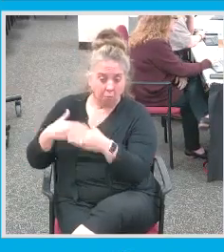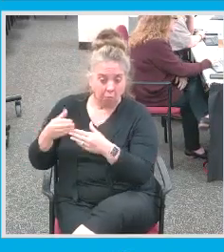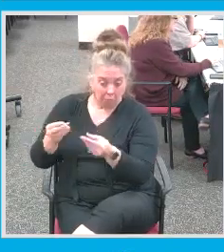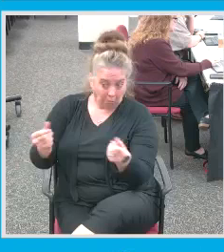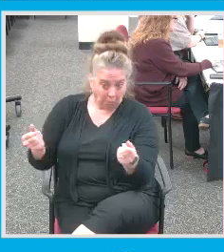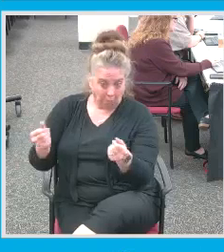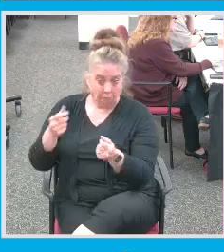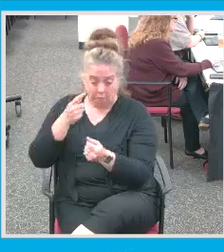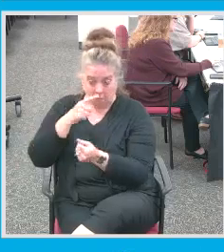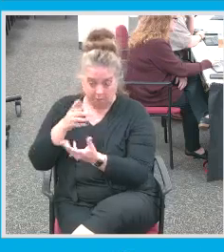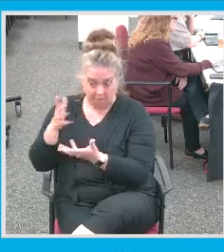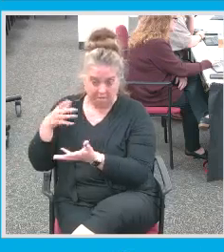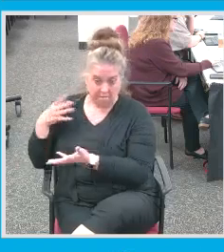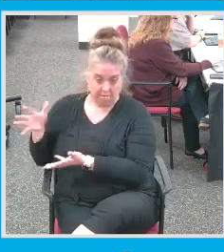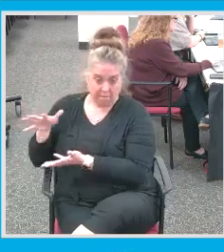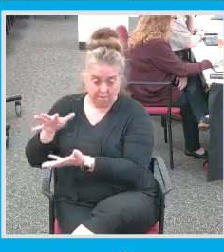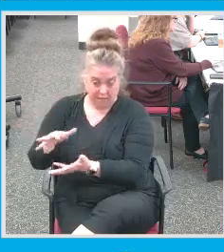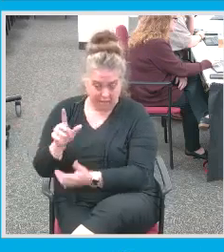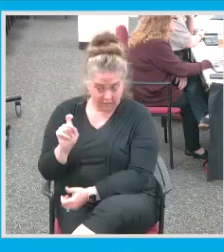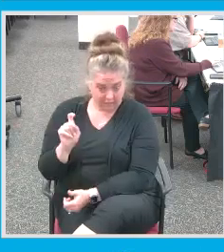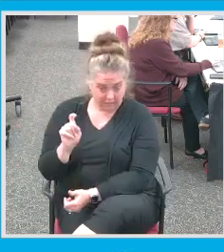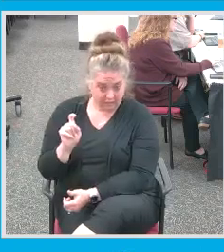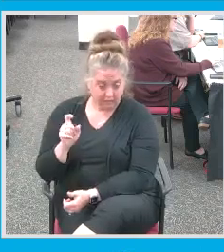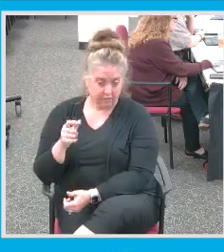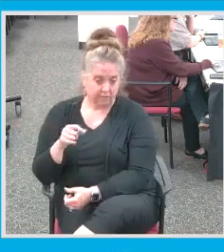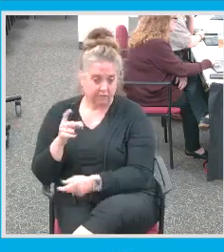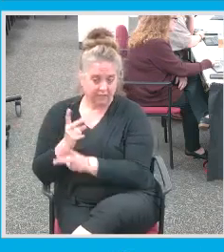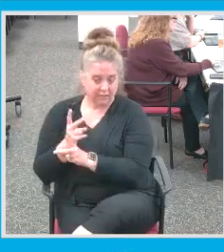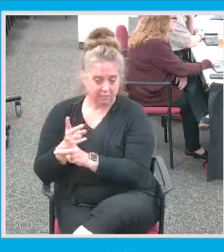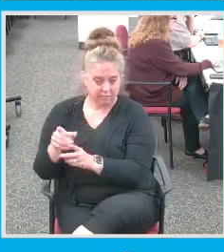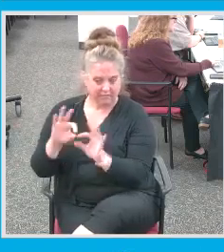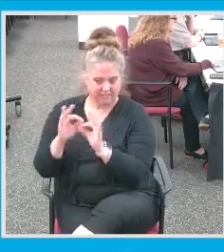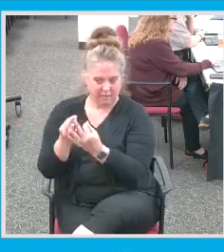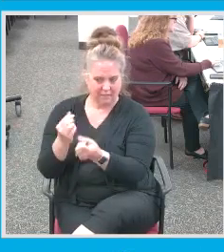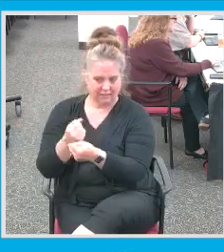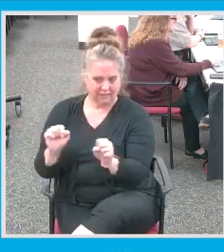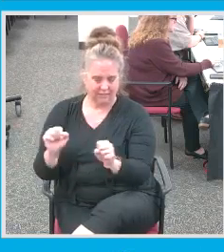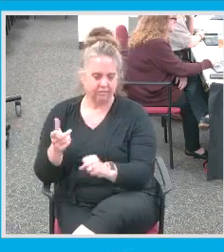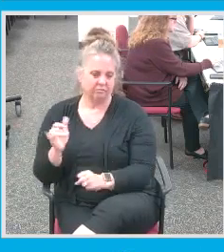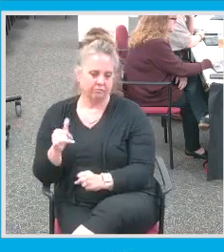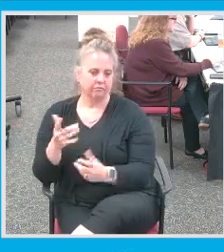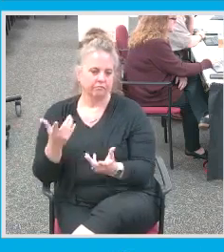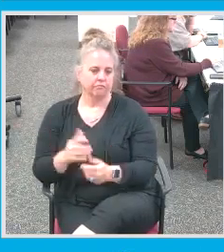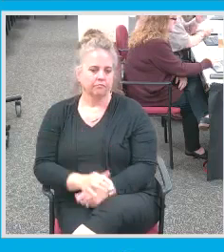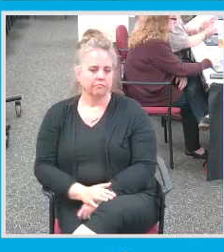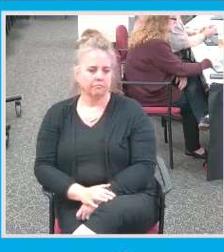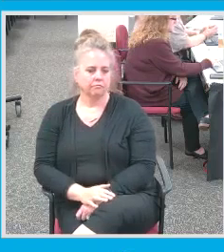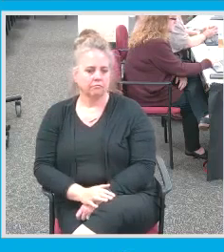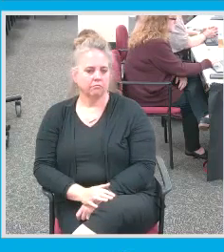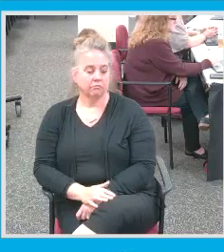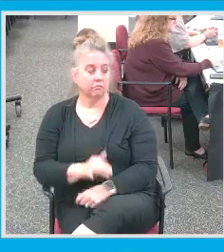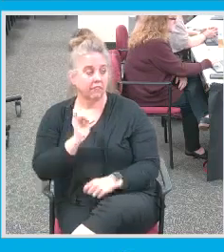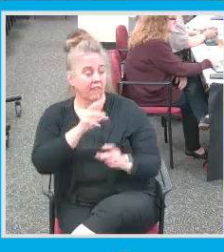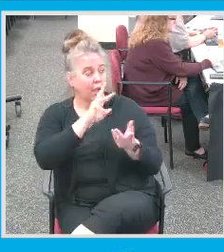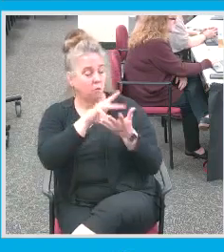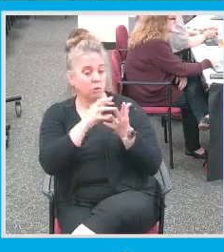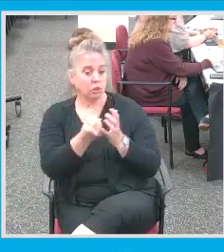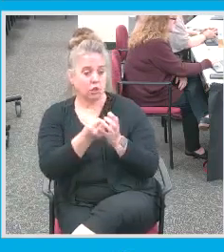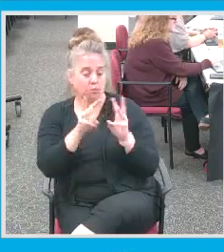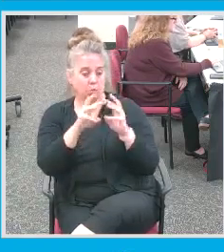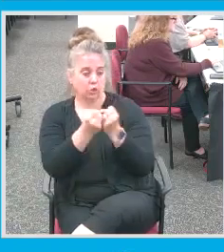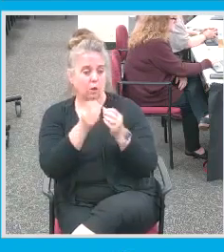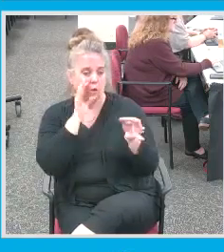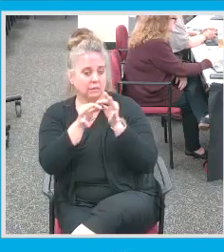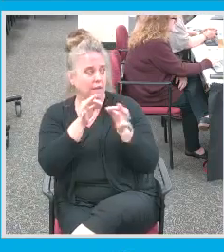sure, just to be safe. And so the workshop talks about that and gives opportunities for